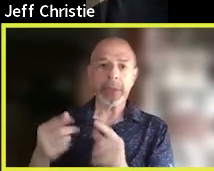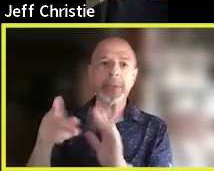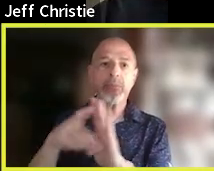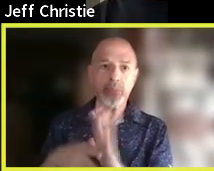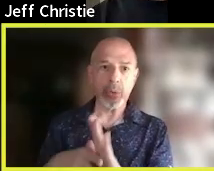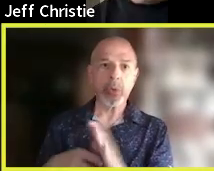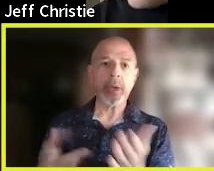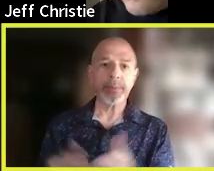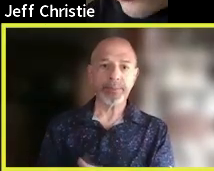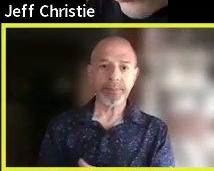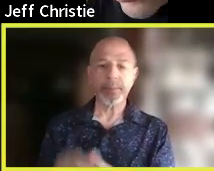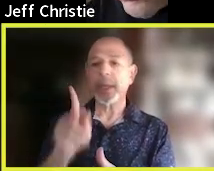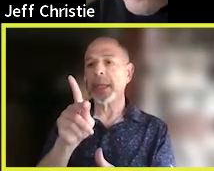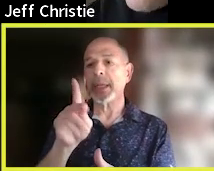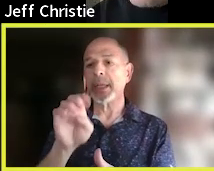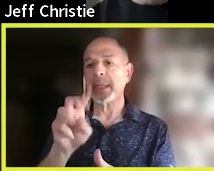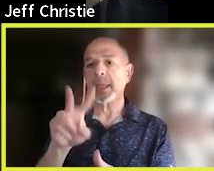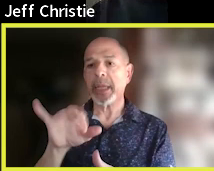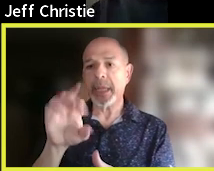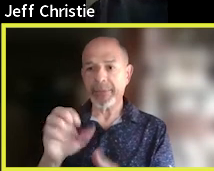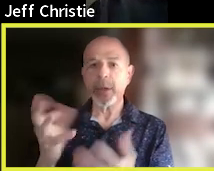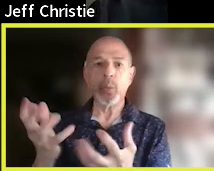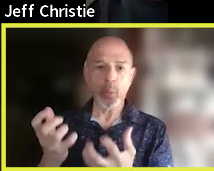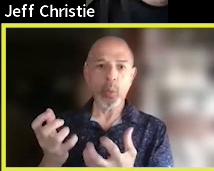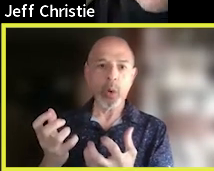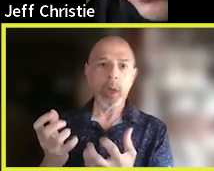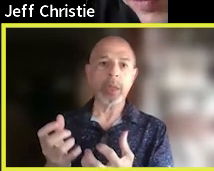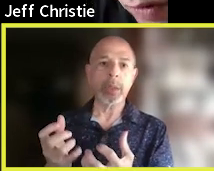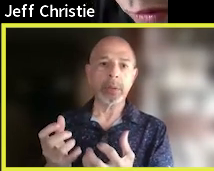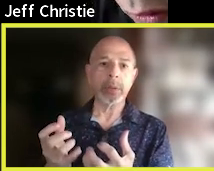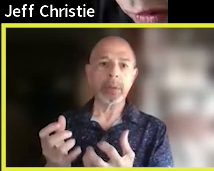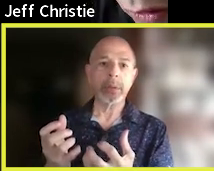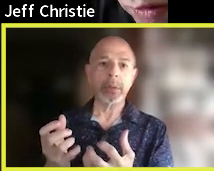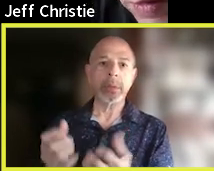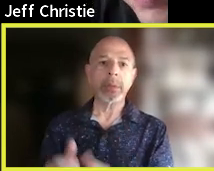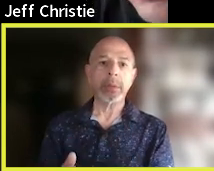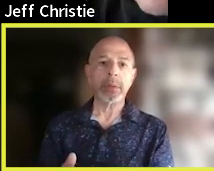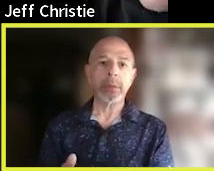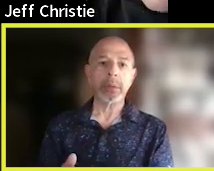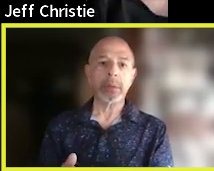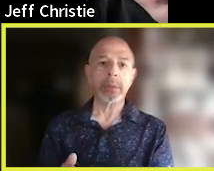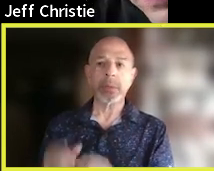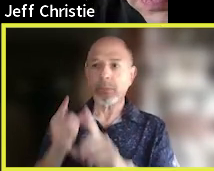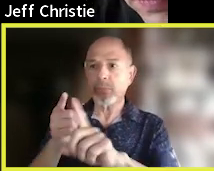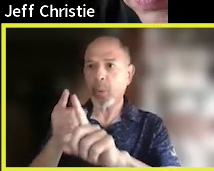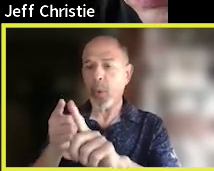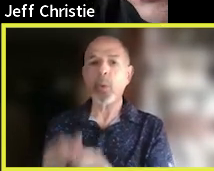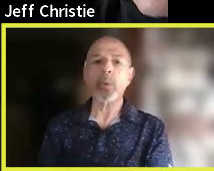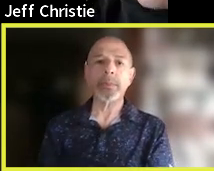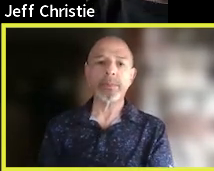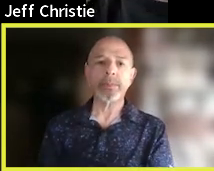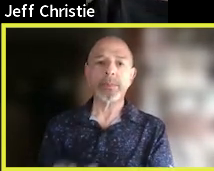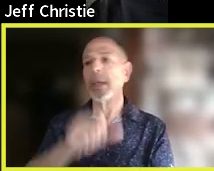that Kevin wanted to like do that like for the next time we meet